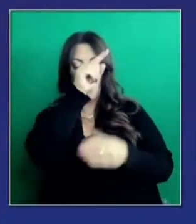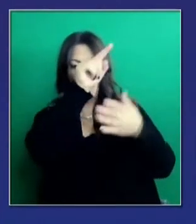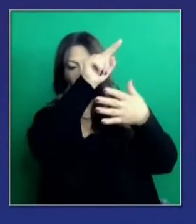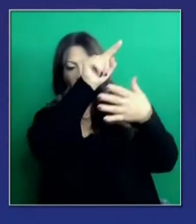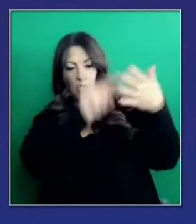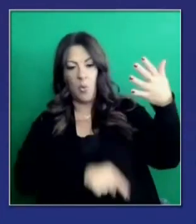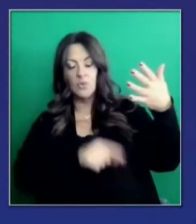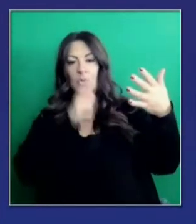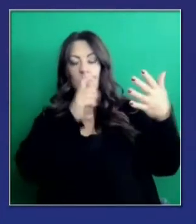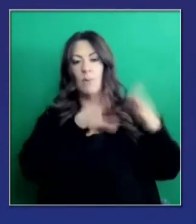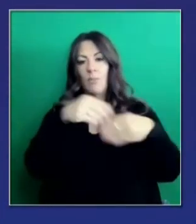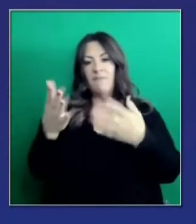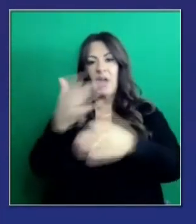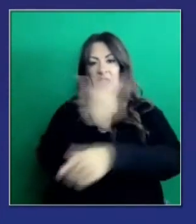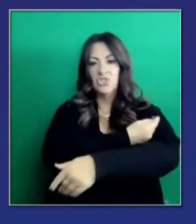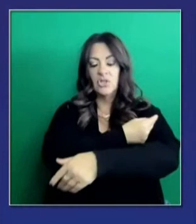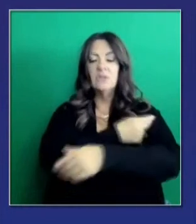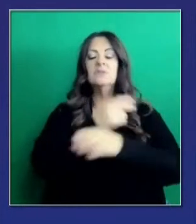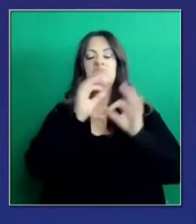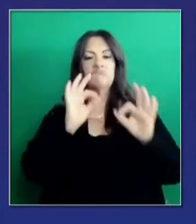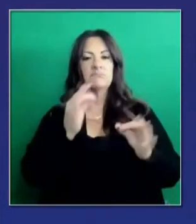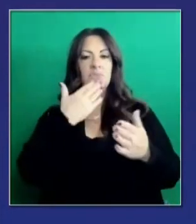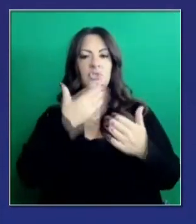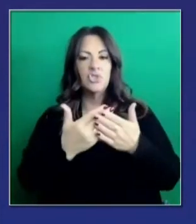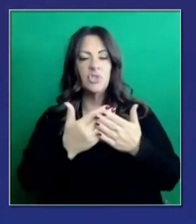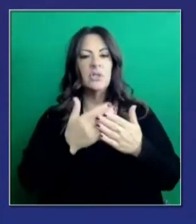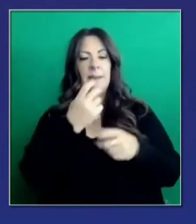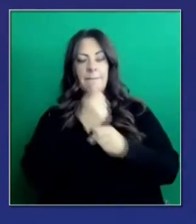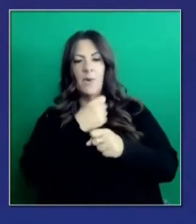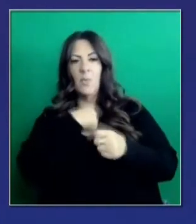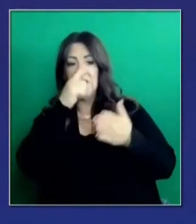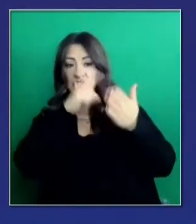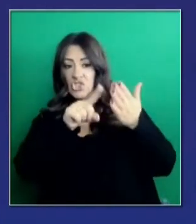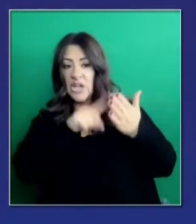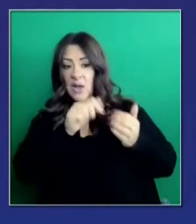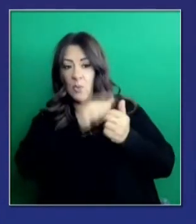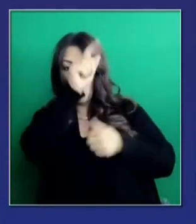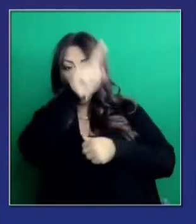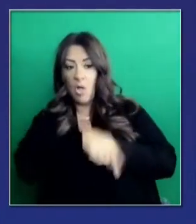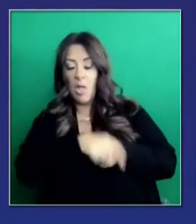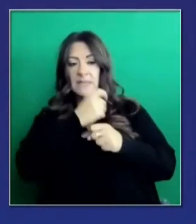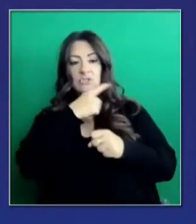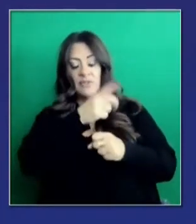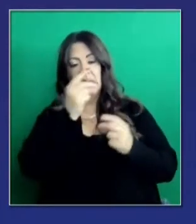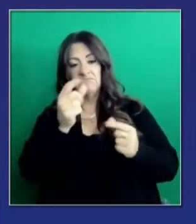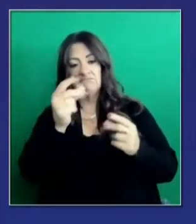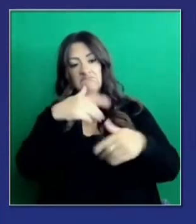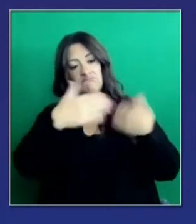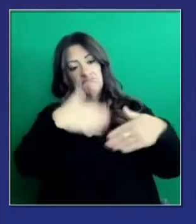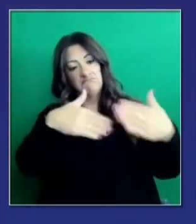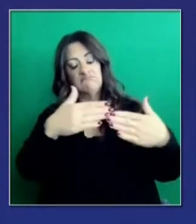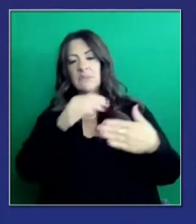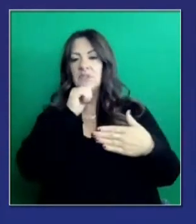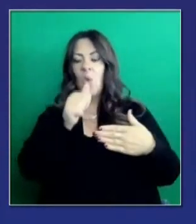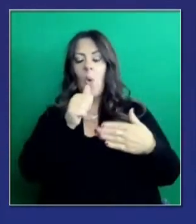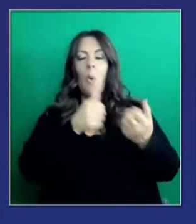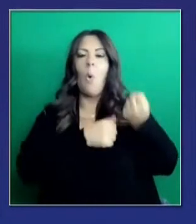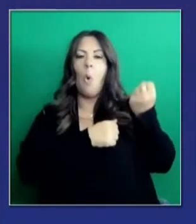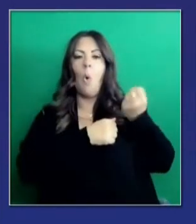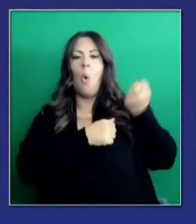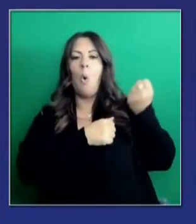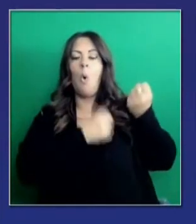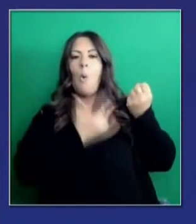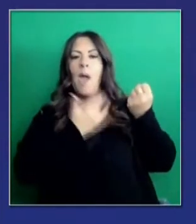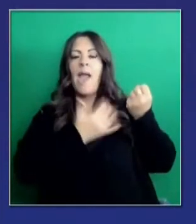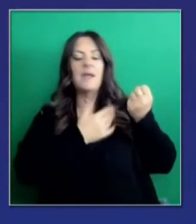that continues to be reinforced at the federal level. But we need to move. And that means we are going to reallocate.